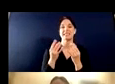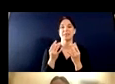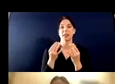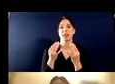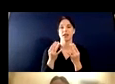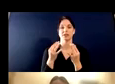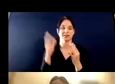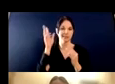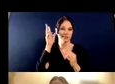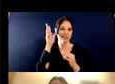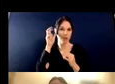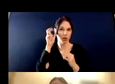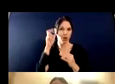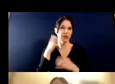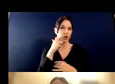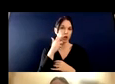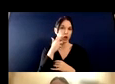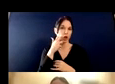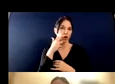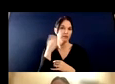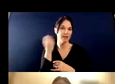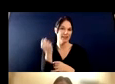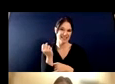sends sound to the brain that way.